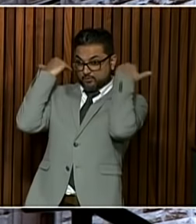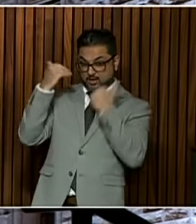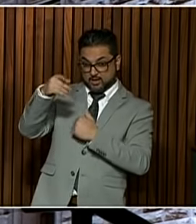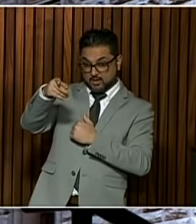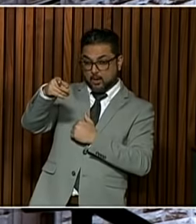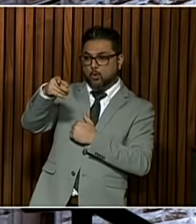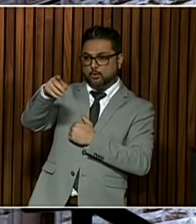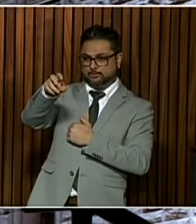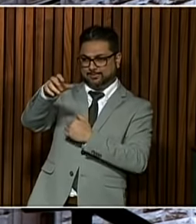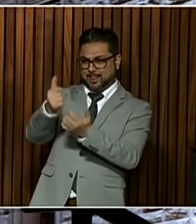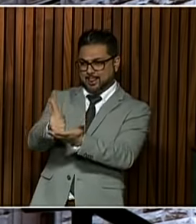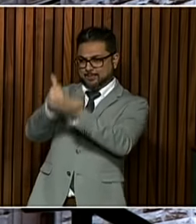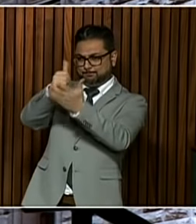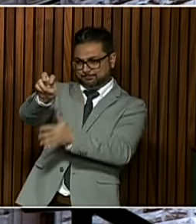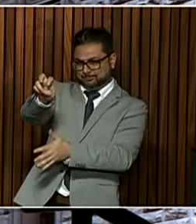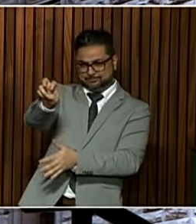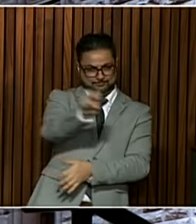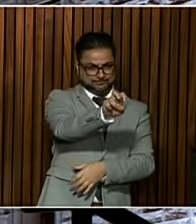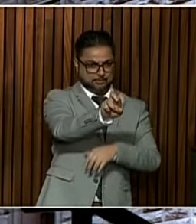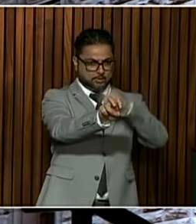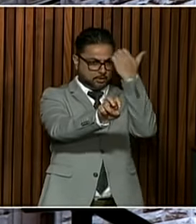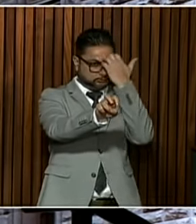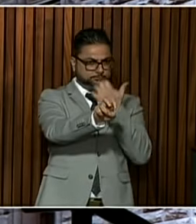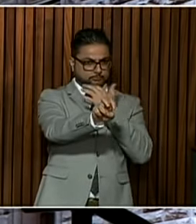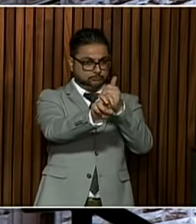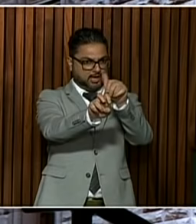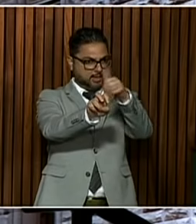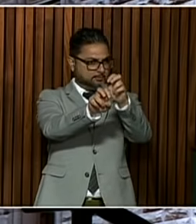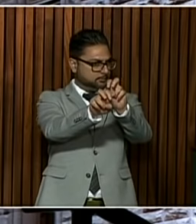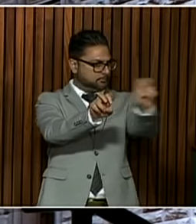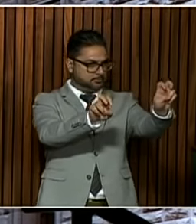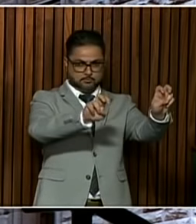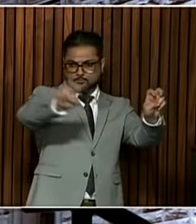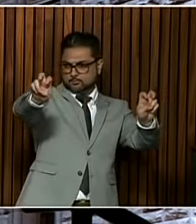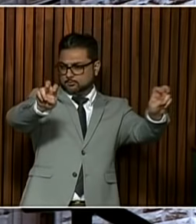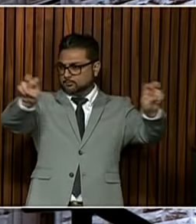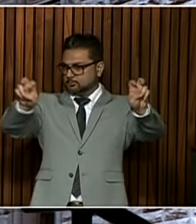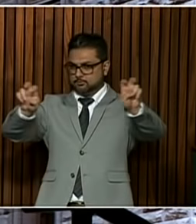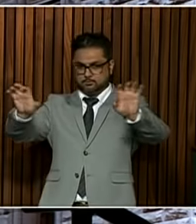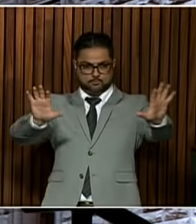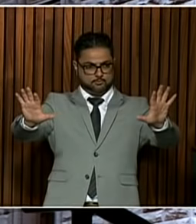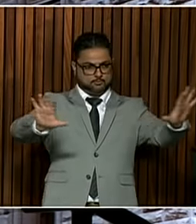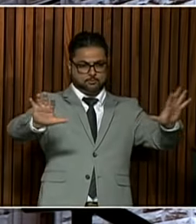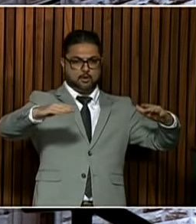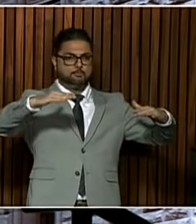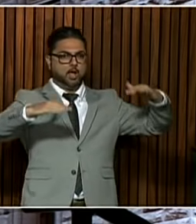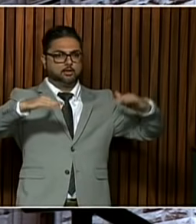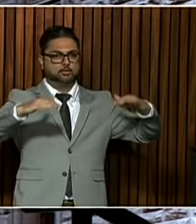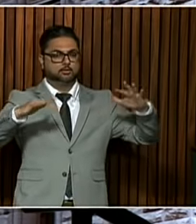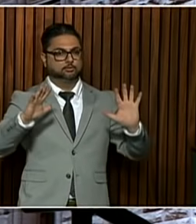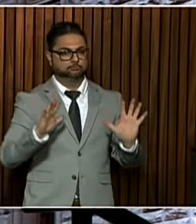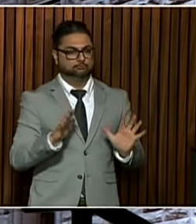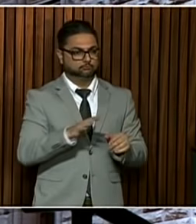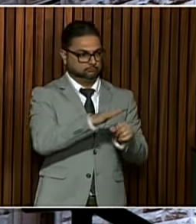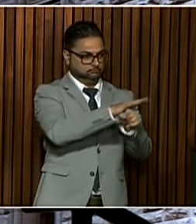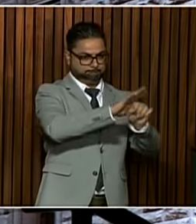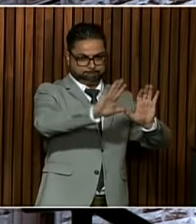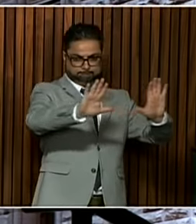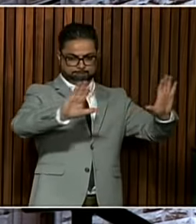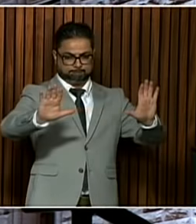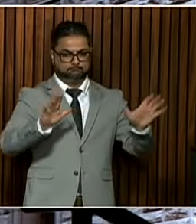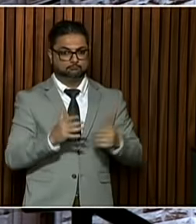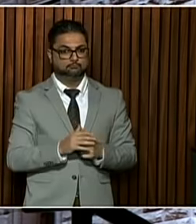reassign them to other facilities around and handle that? And that's part of the regional model. That's part of the regional issue of shifting and